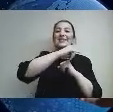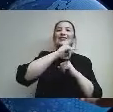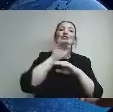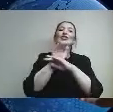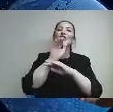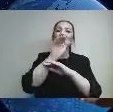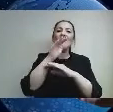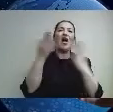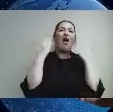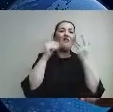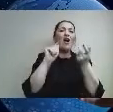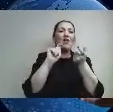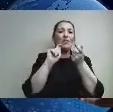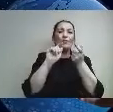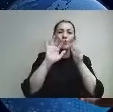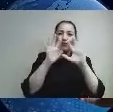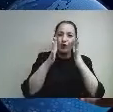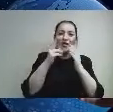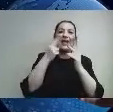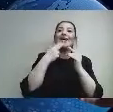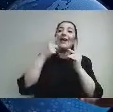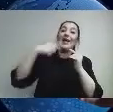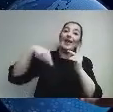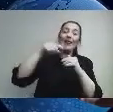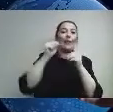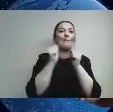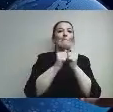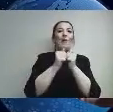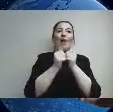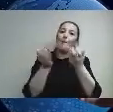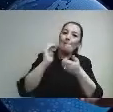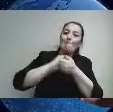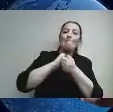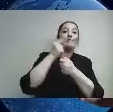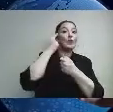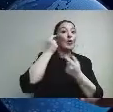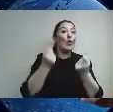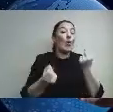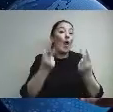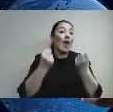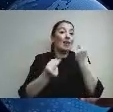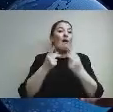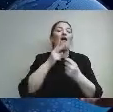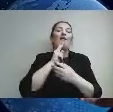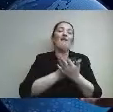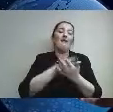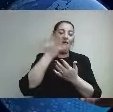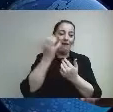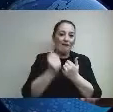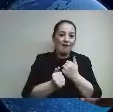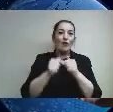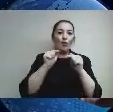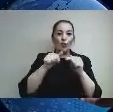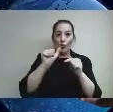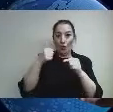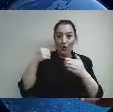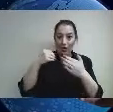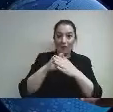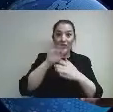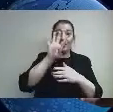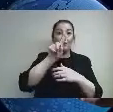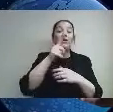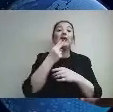in areas that are negatively influenced by the climate change. We employed more than